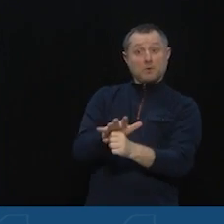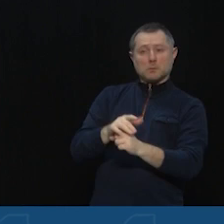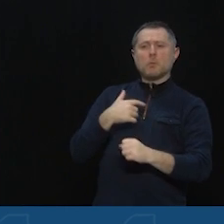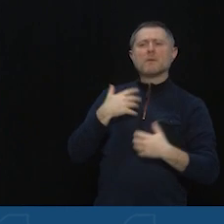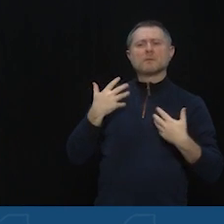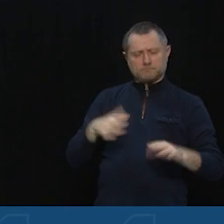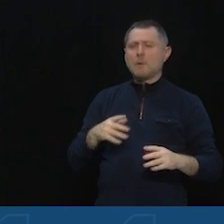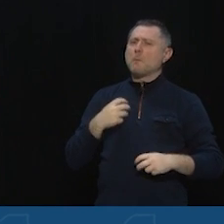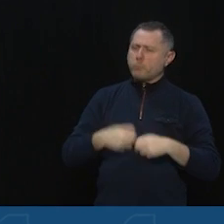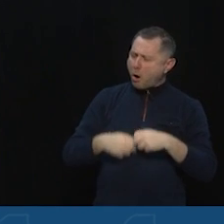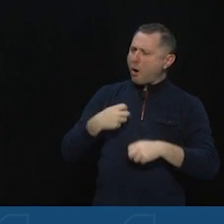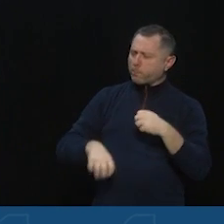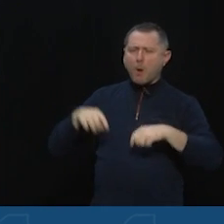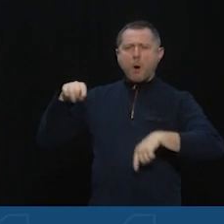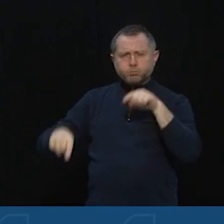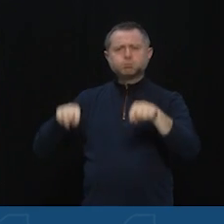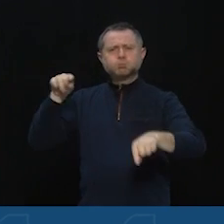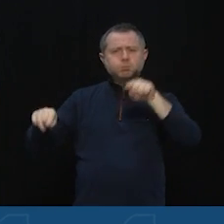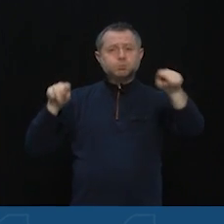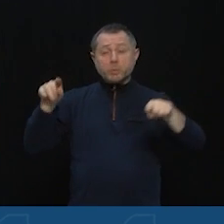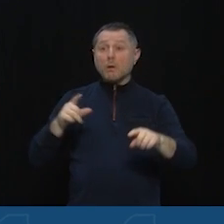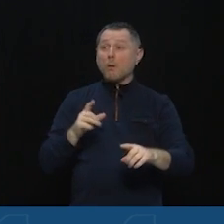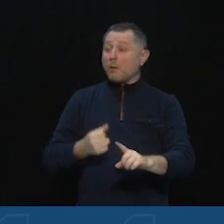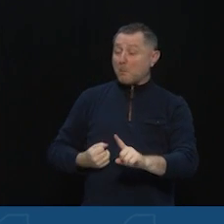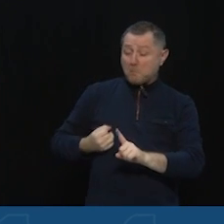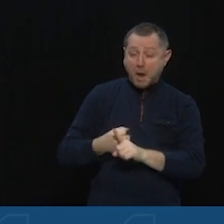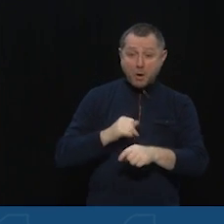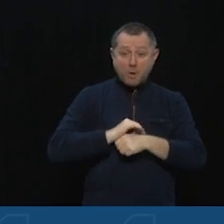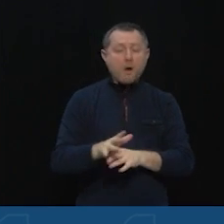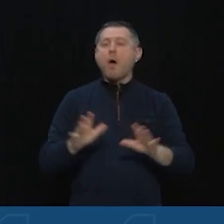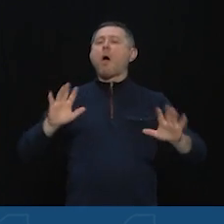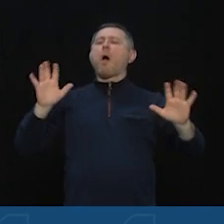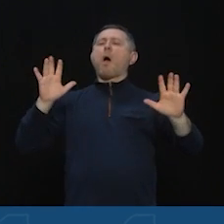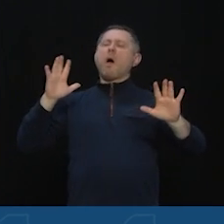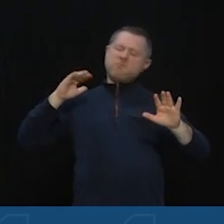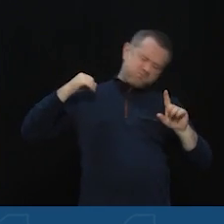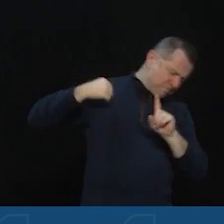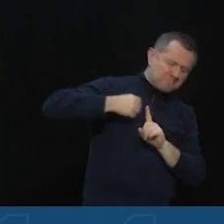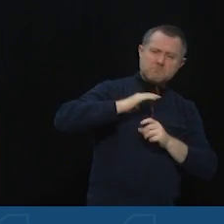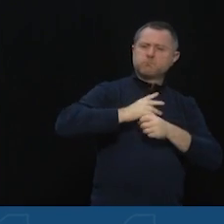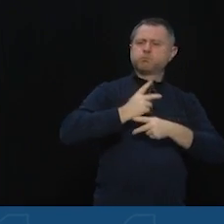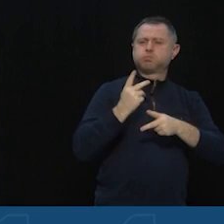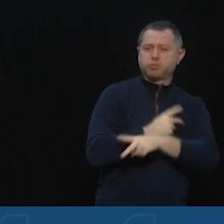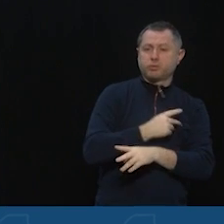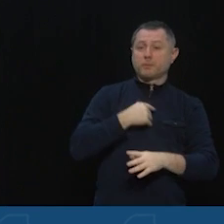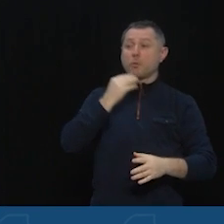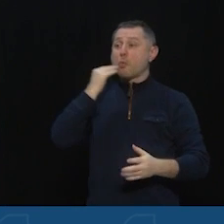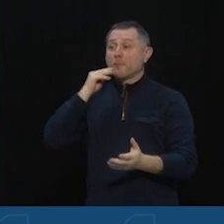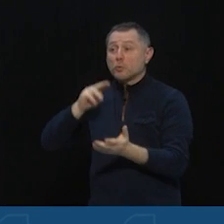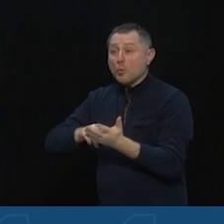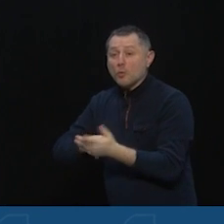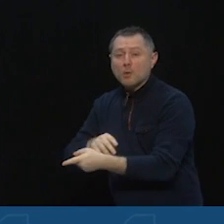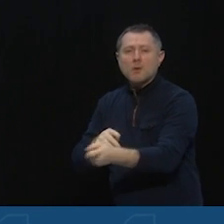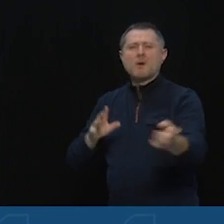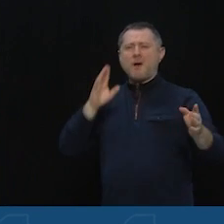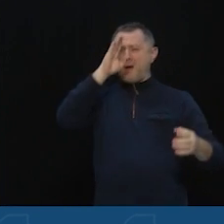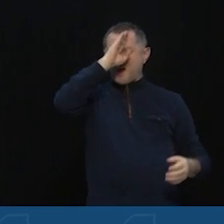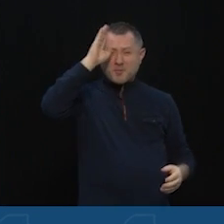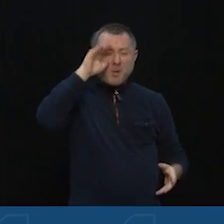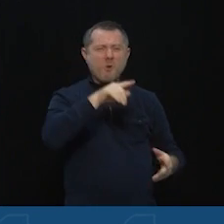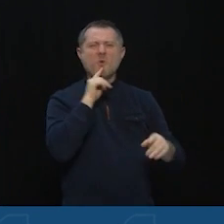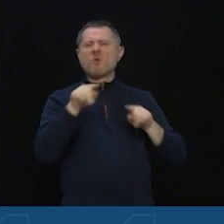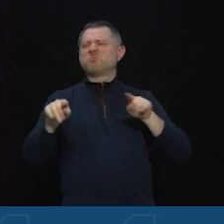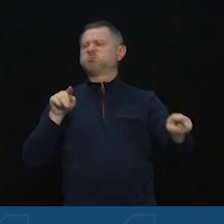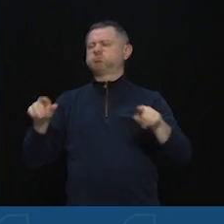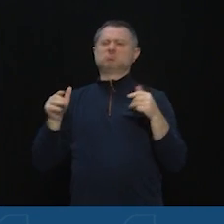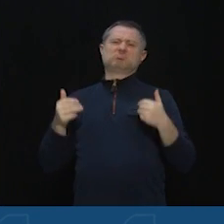vulnerable our populations are, even in nursing homes, hospitals, and home care aides when it comes to protect people independent of a pandemic,